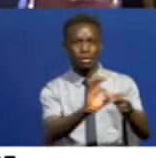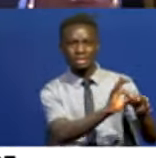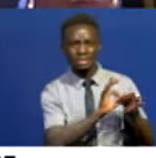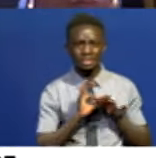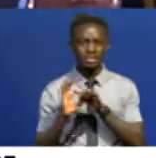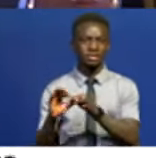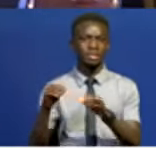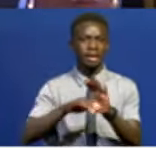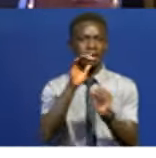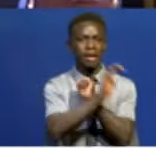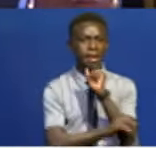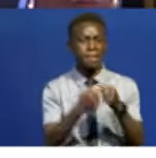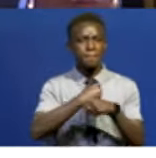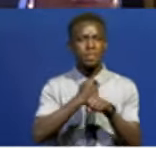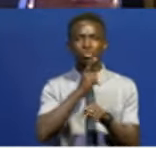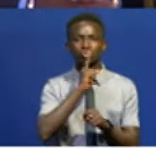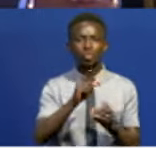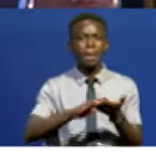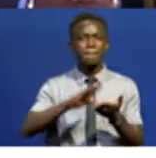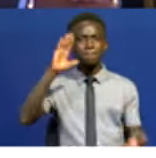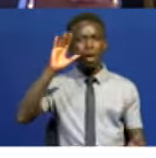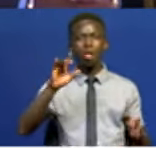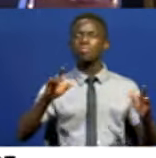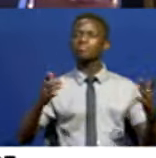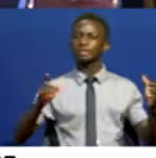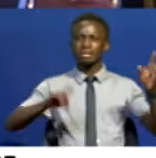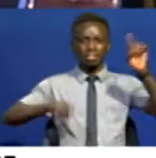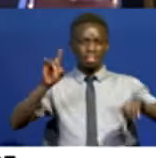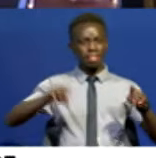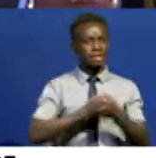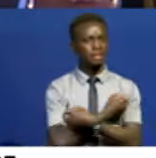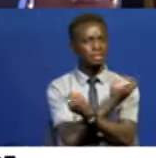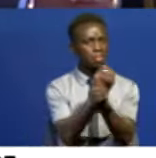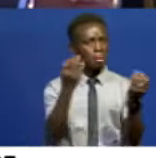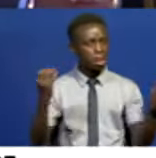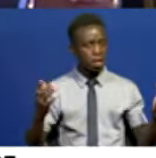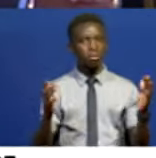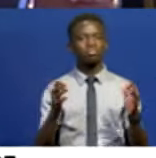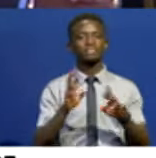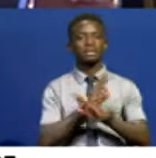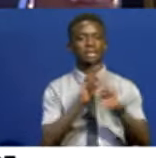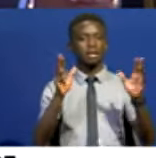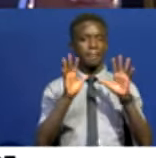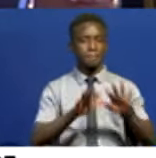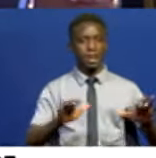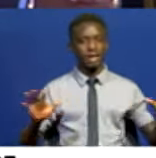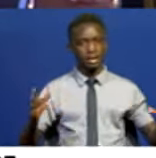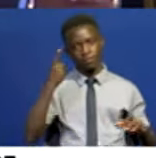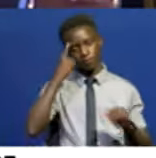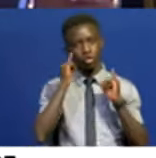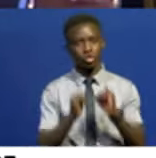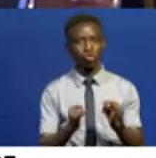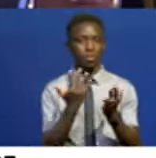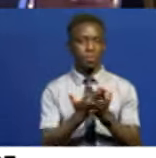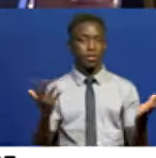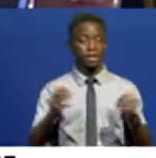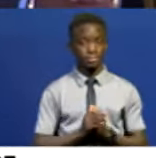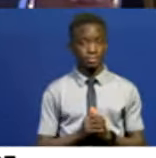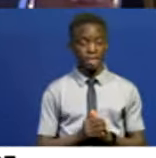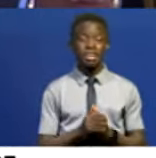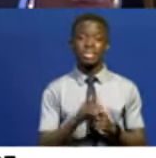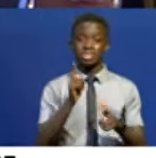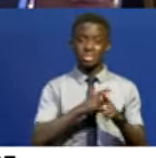ensure diversified supply and a viable market for new products. Furthermore, the Government of Kenya will